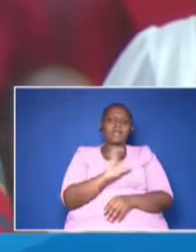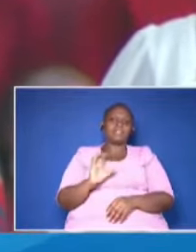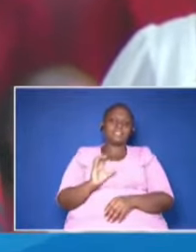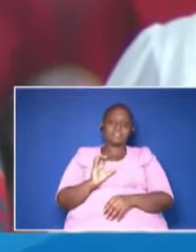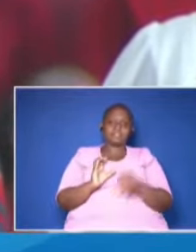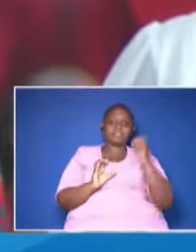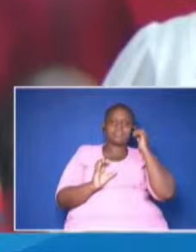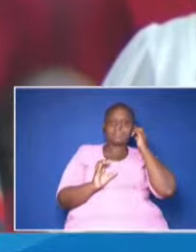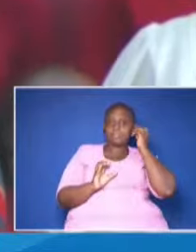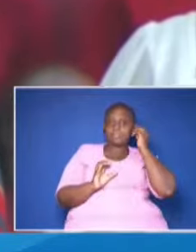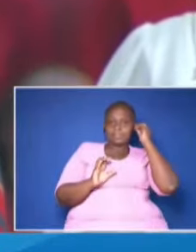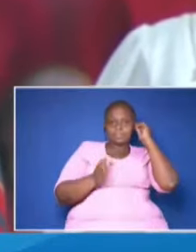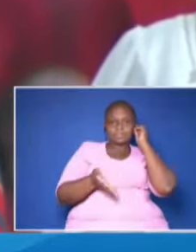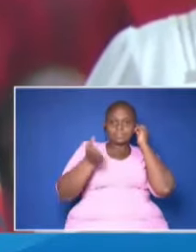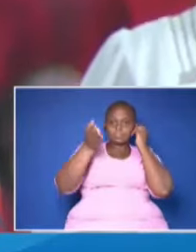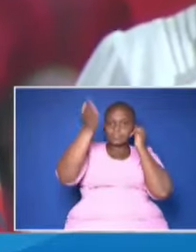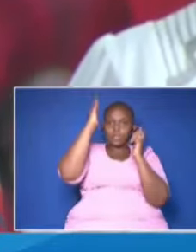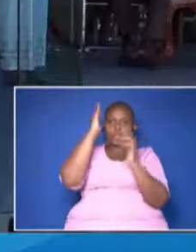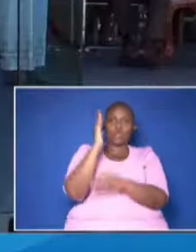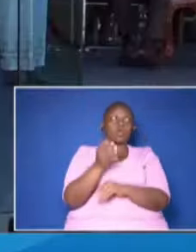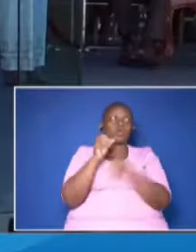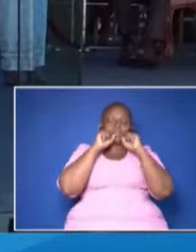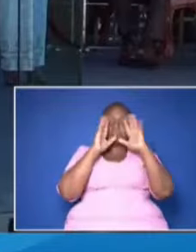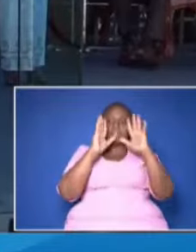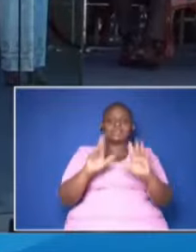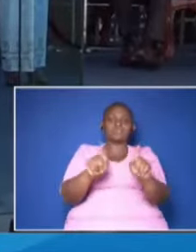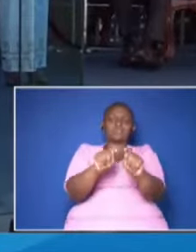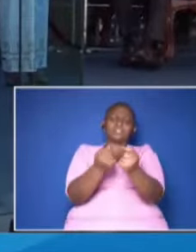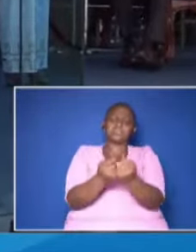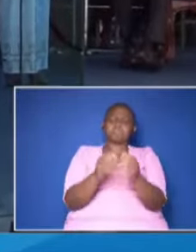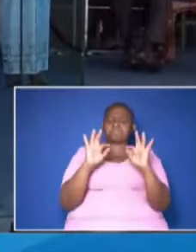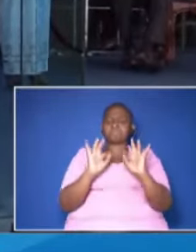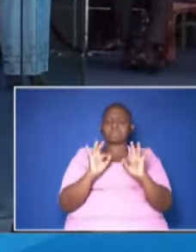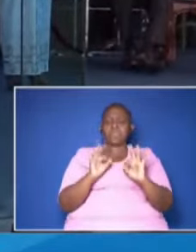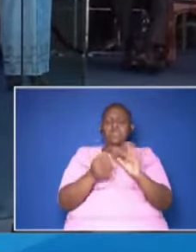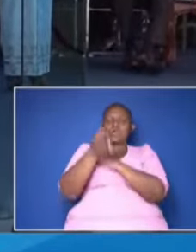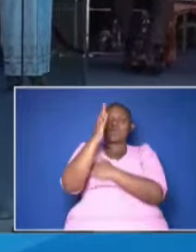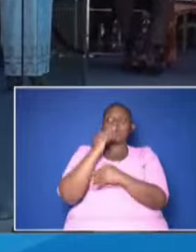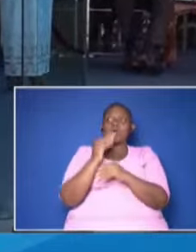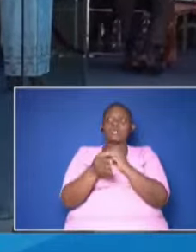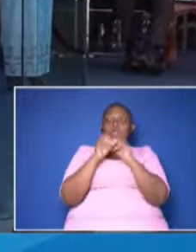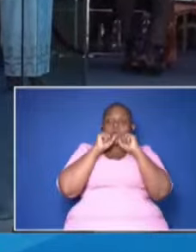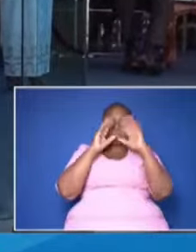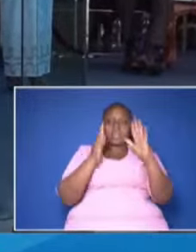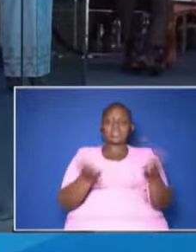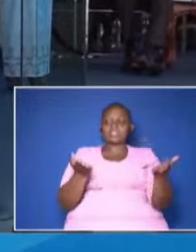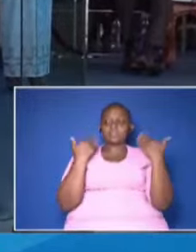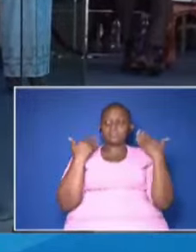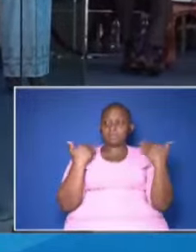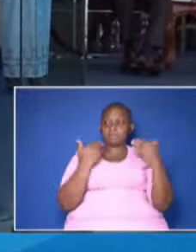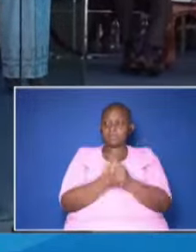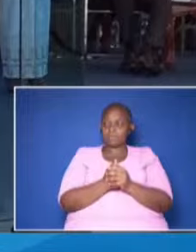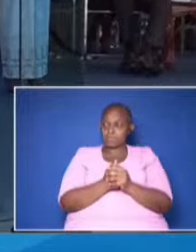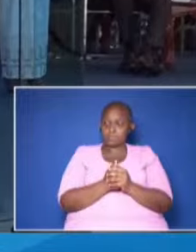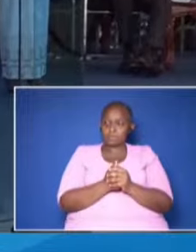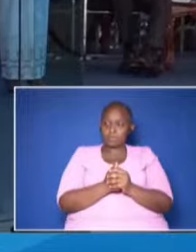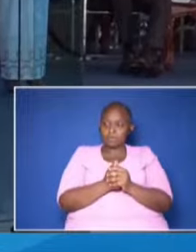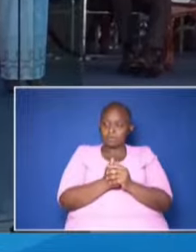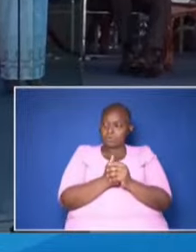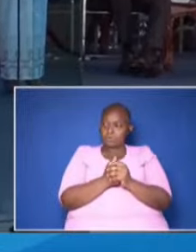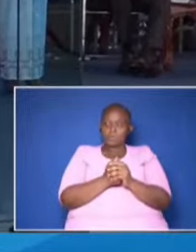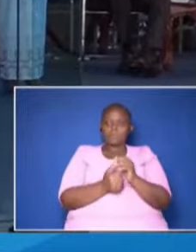committee may God bless you great team God bless you forever as He blesses this people of God he will remember